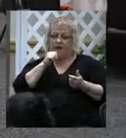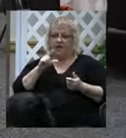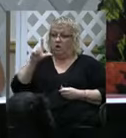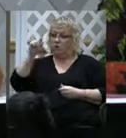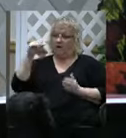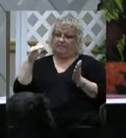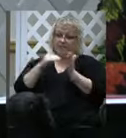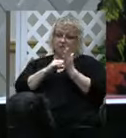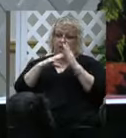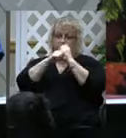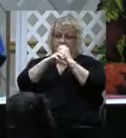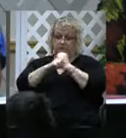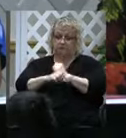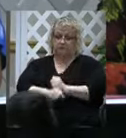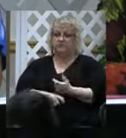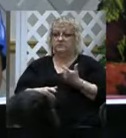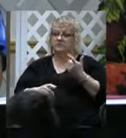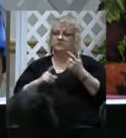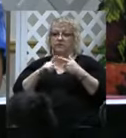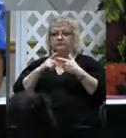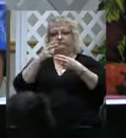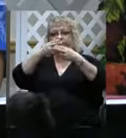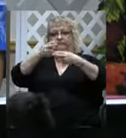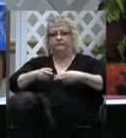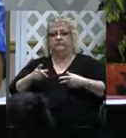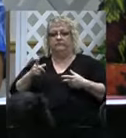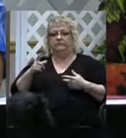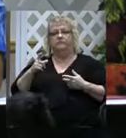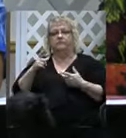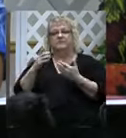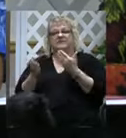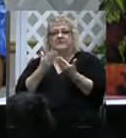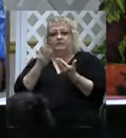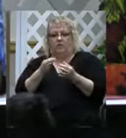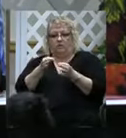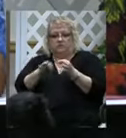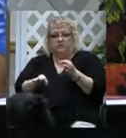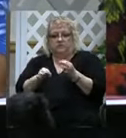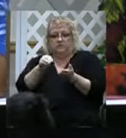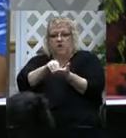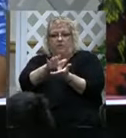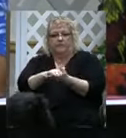20,000 acronyms without defining what they are. So those are things to consider.